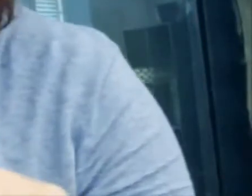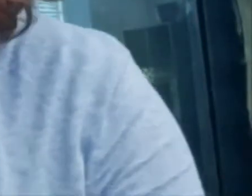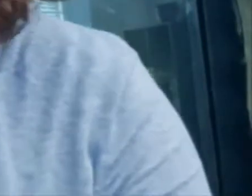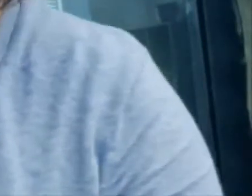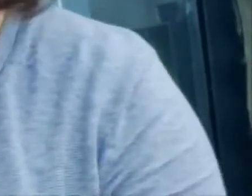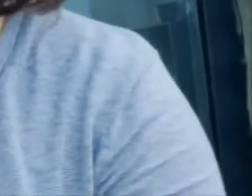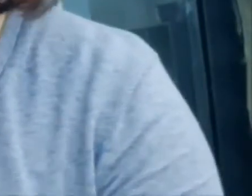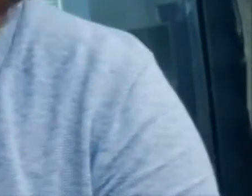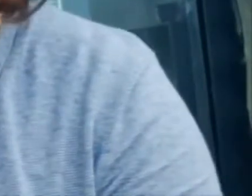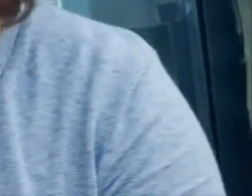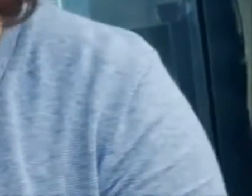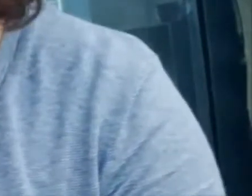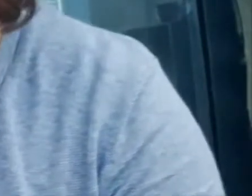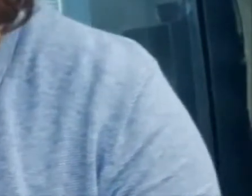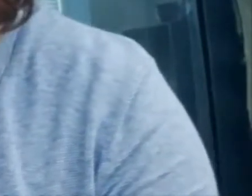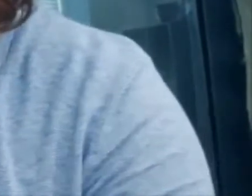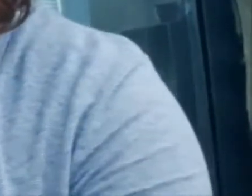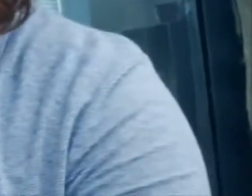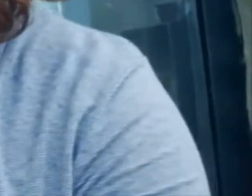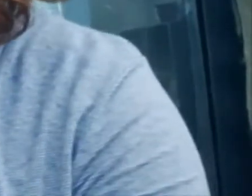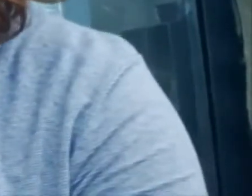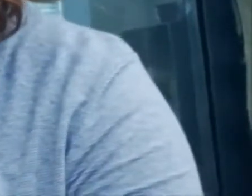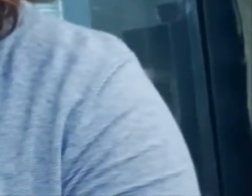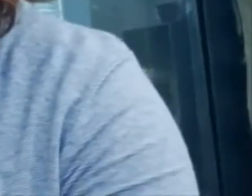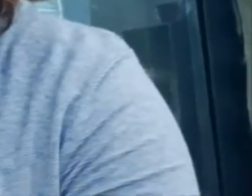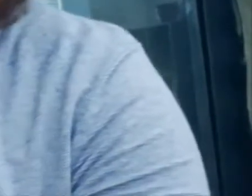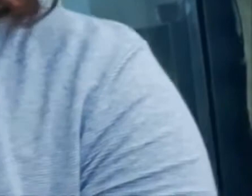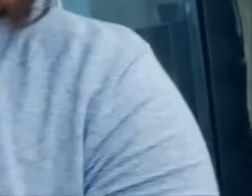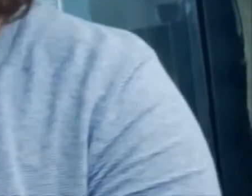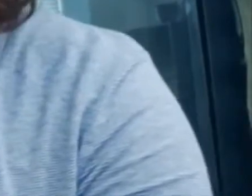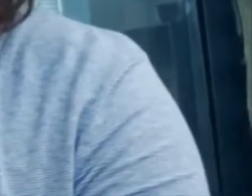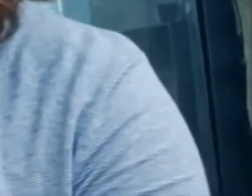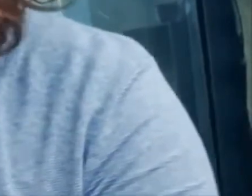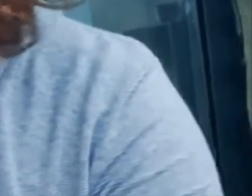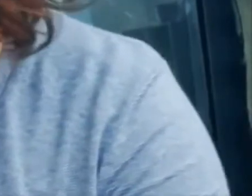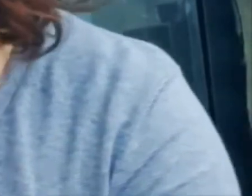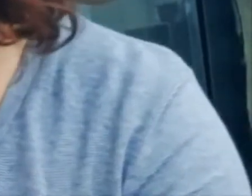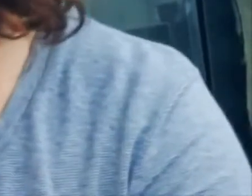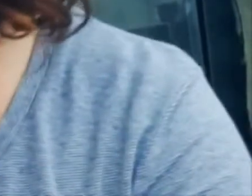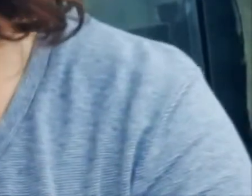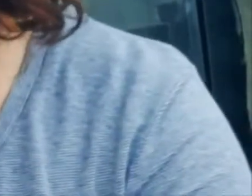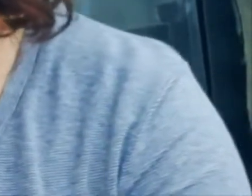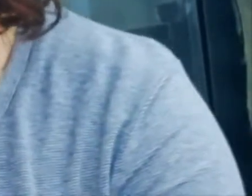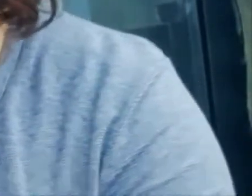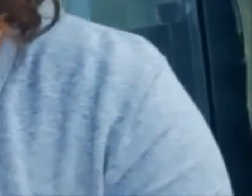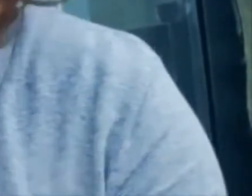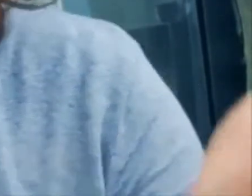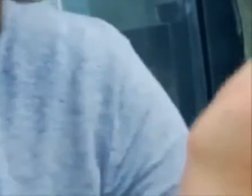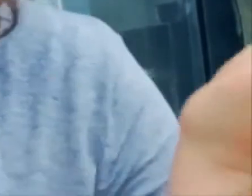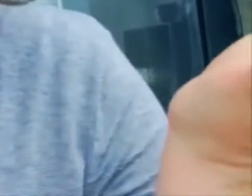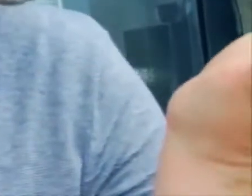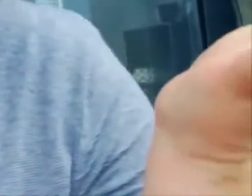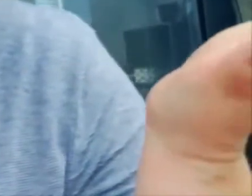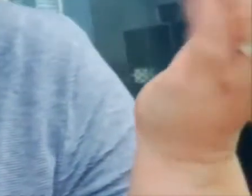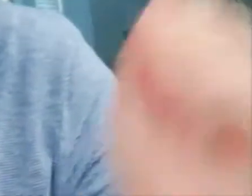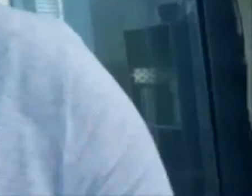so we got a good amount in here. Pouring milk has not always been an easy thing in my life, but